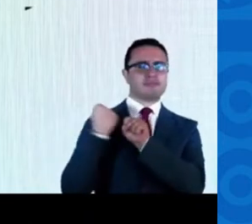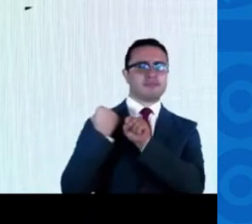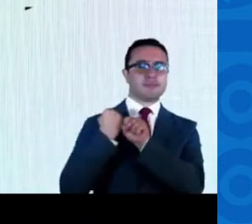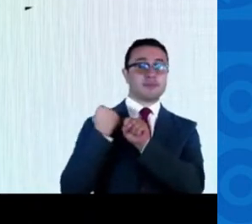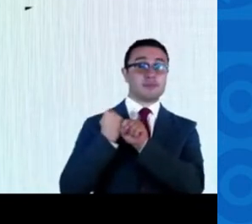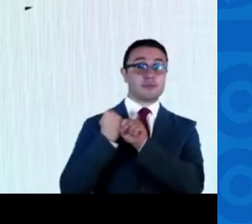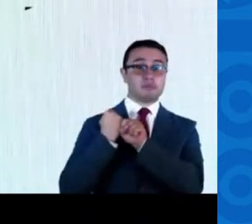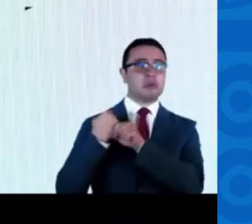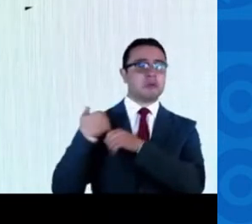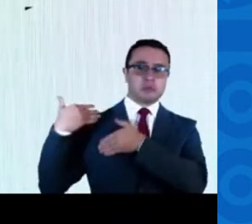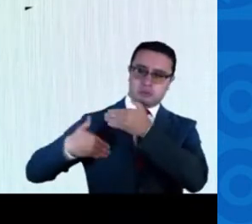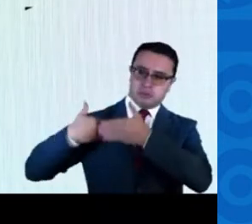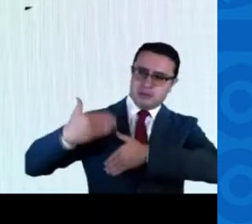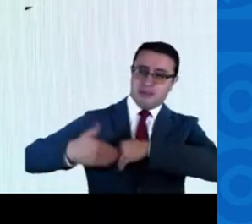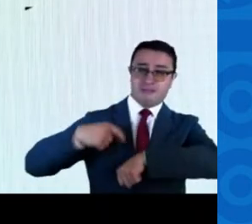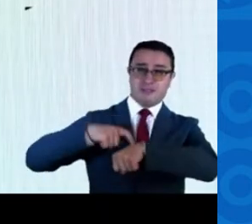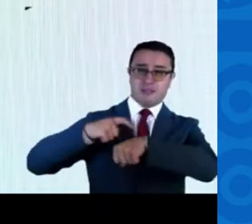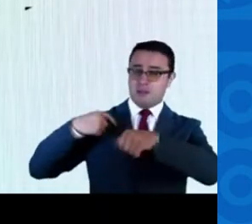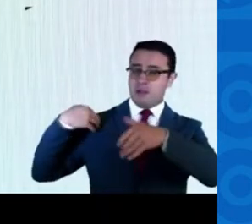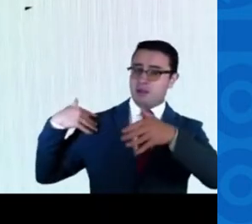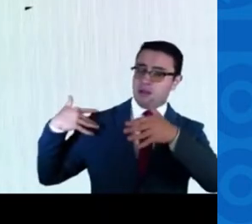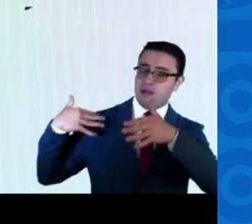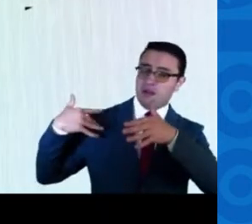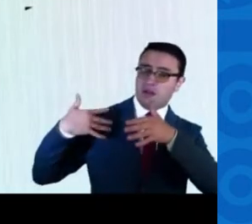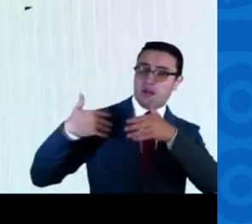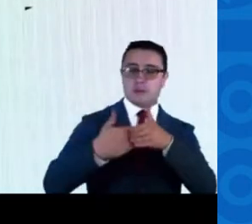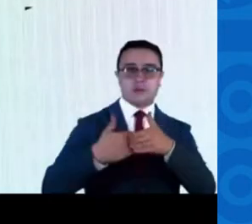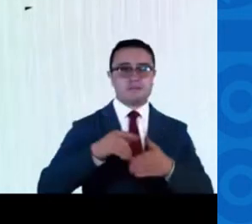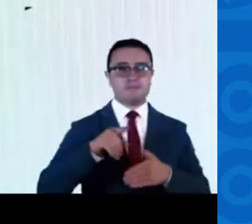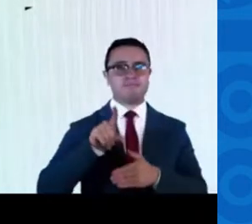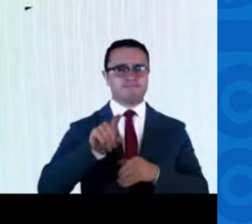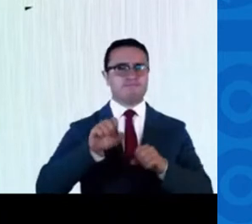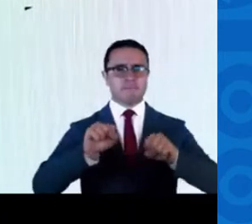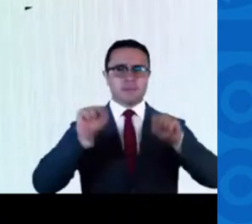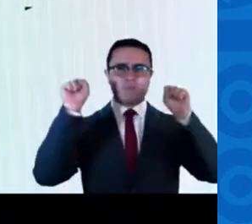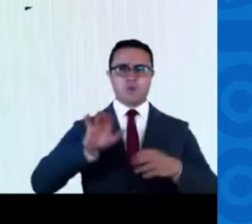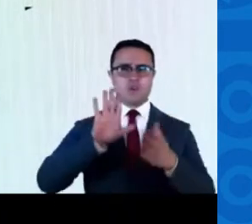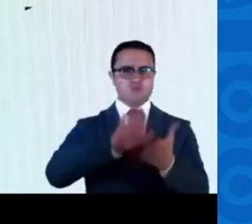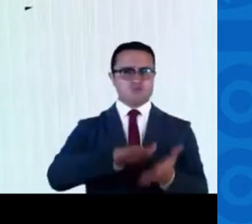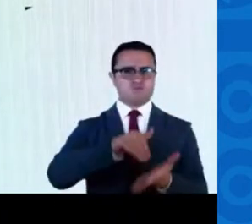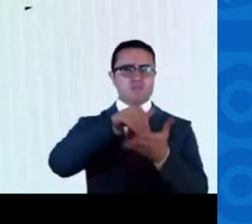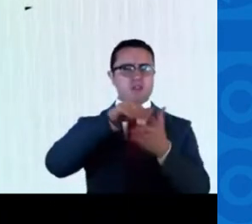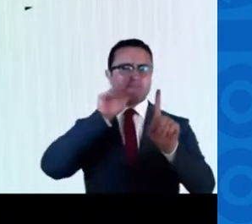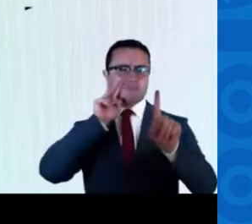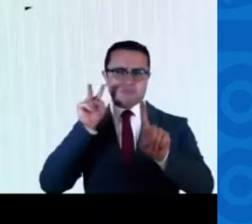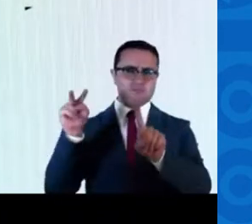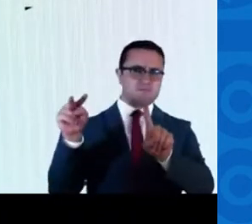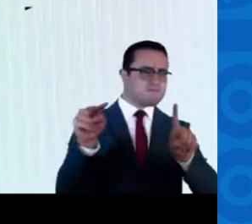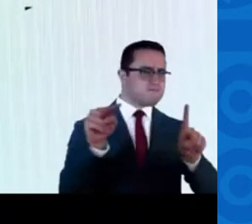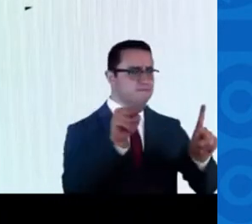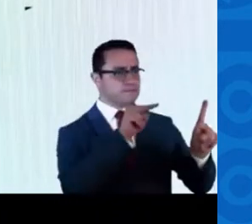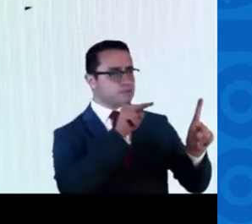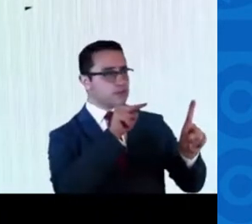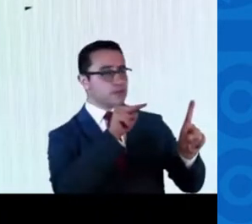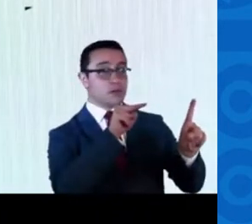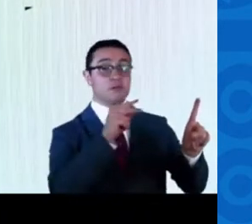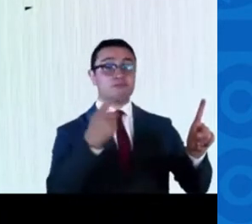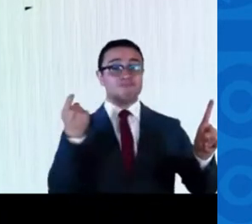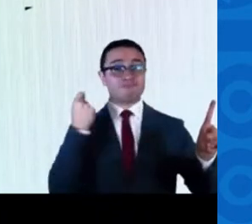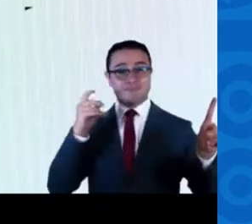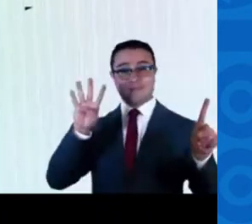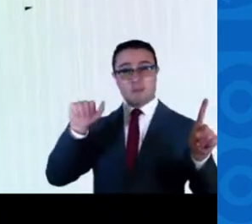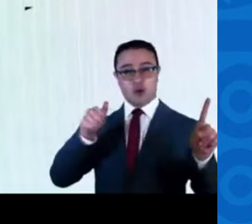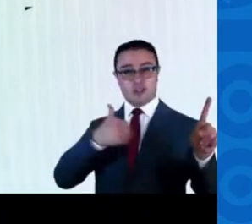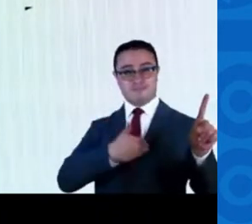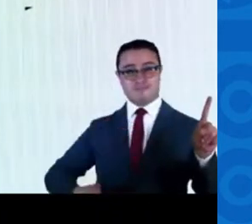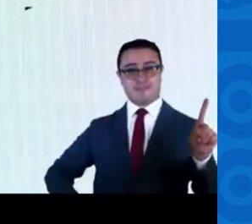for Colombia. That's when we started on a project that had been envisioned many years before, and it